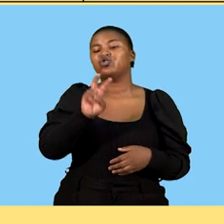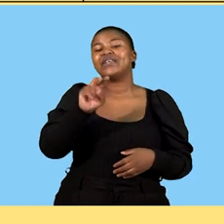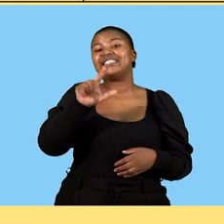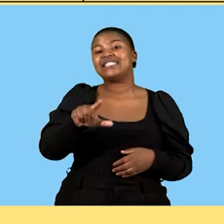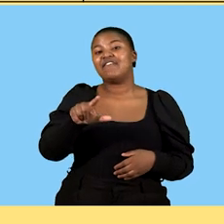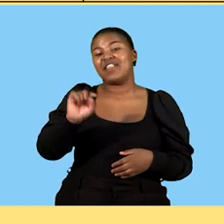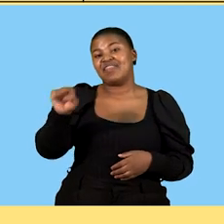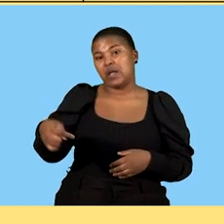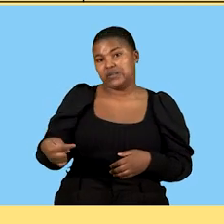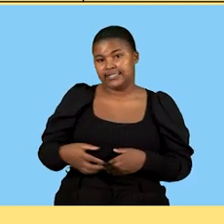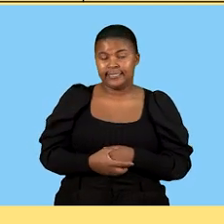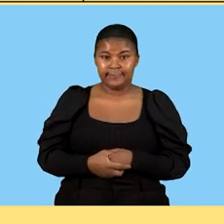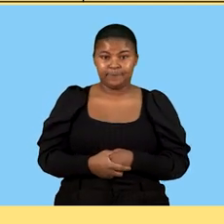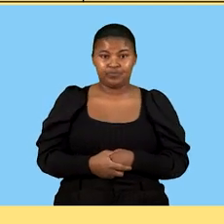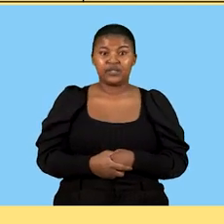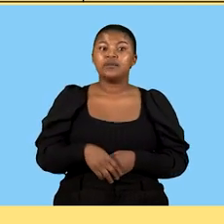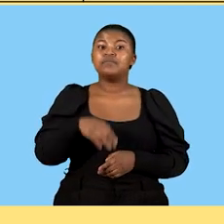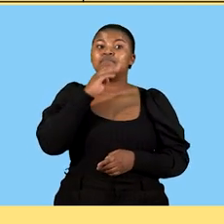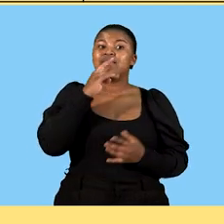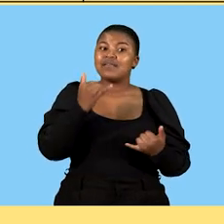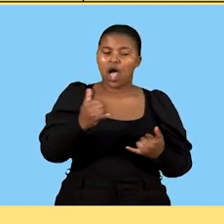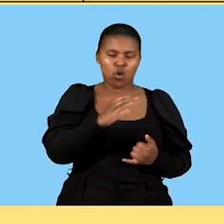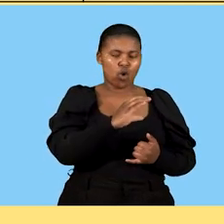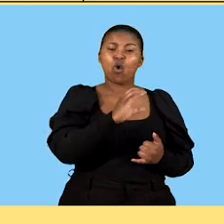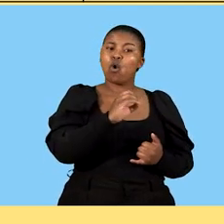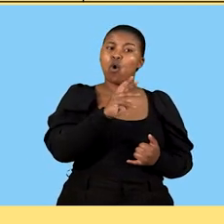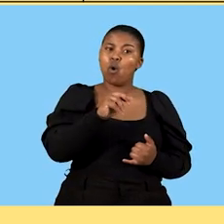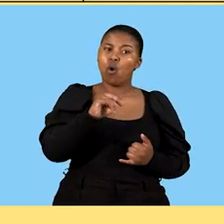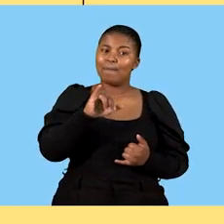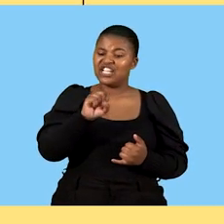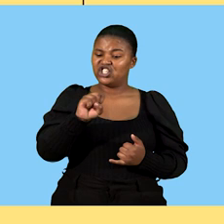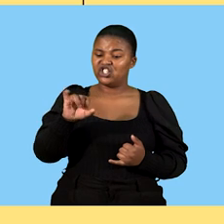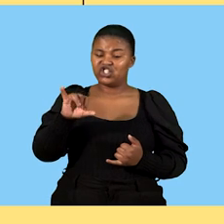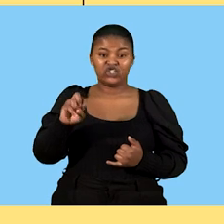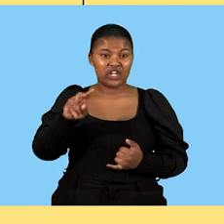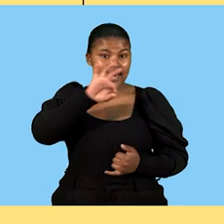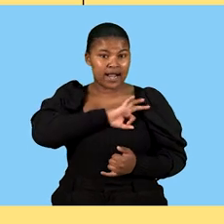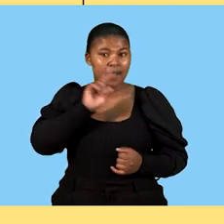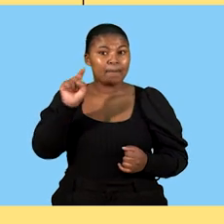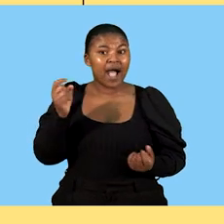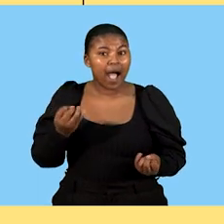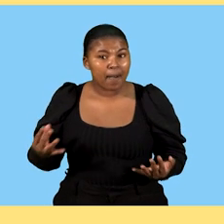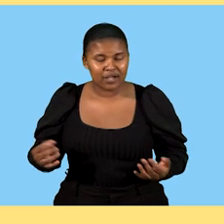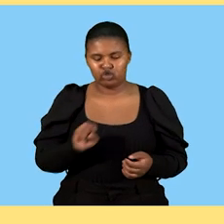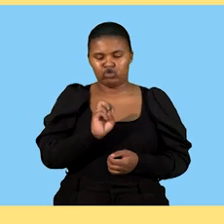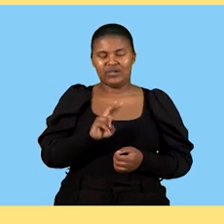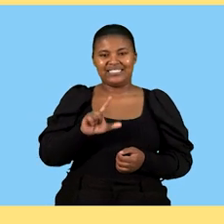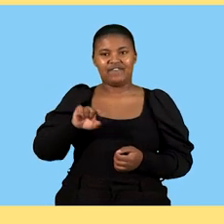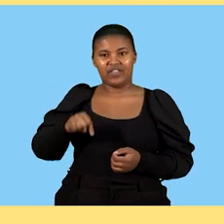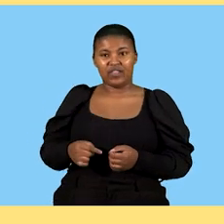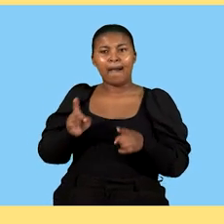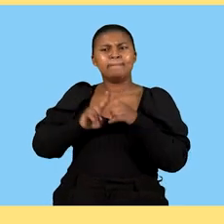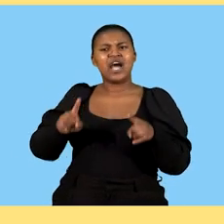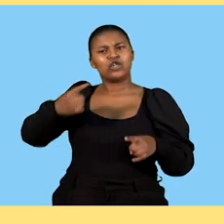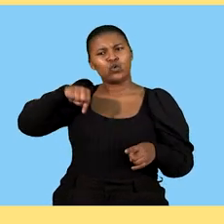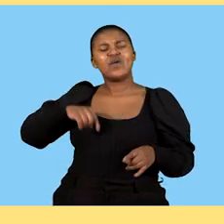1,490, and it will have no effect on the liabilities. Let us continue. We